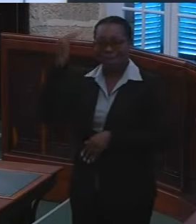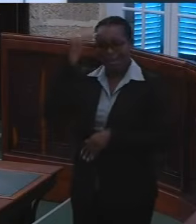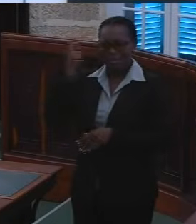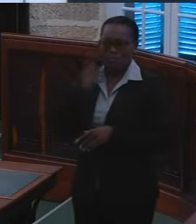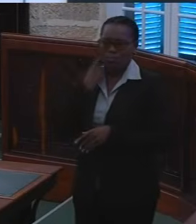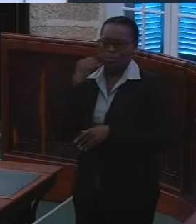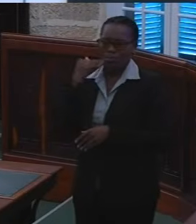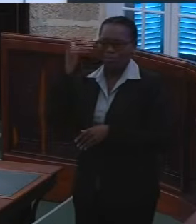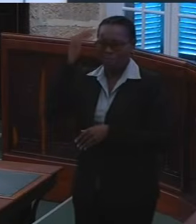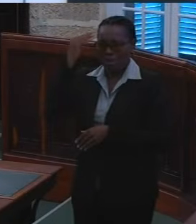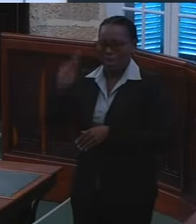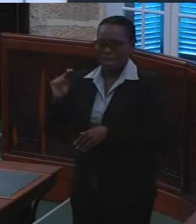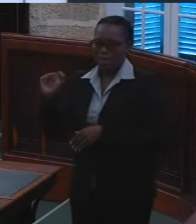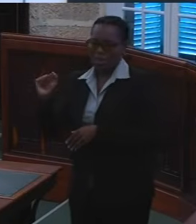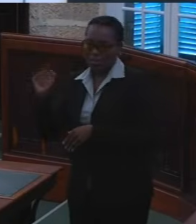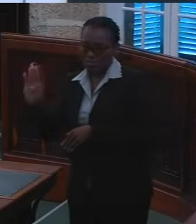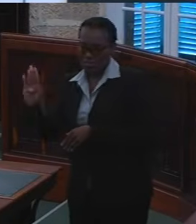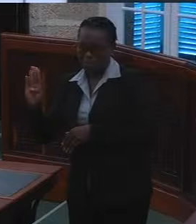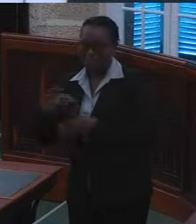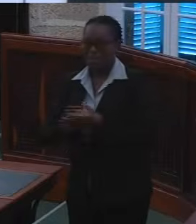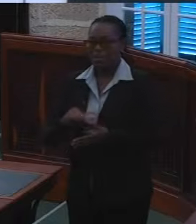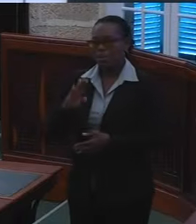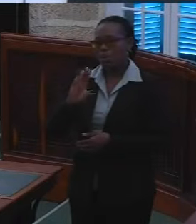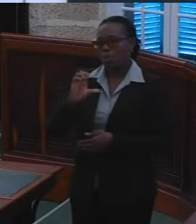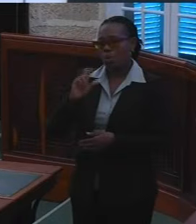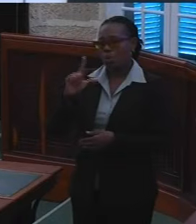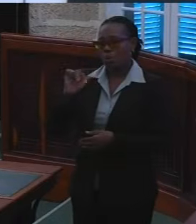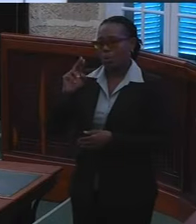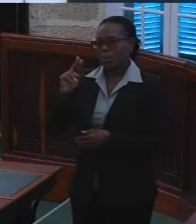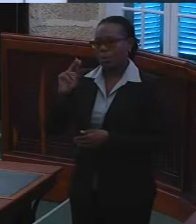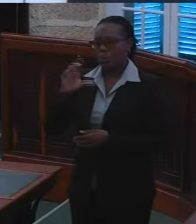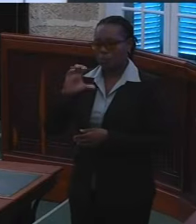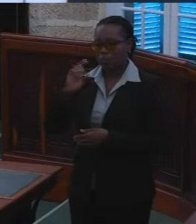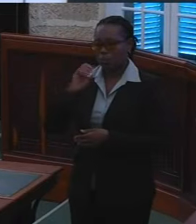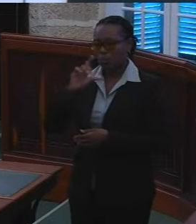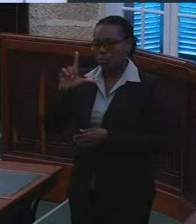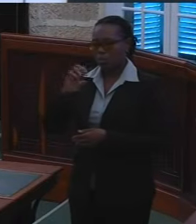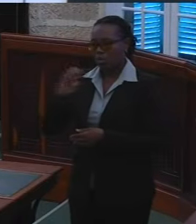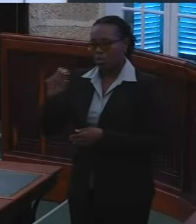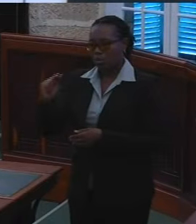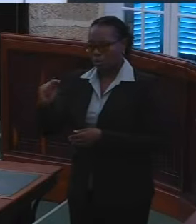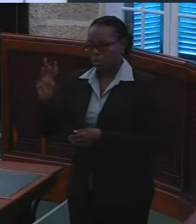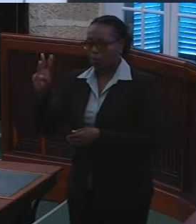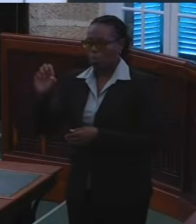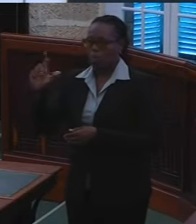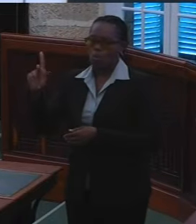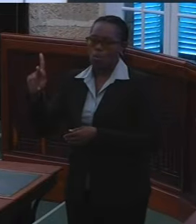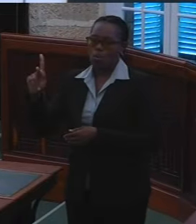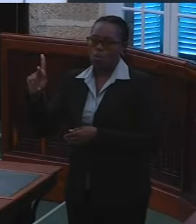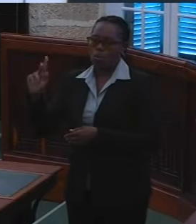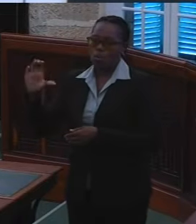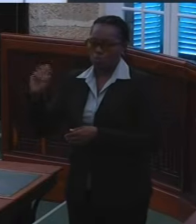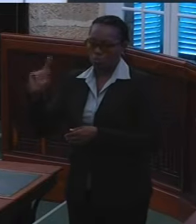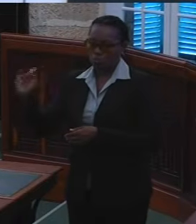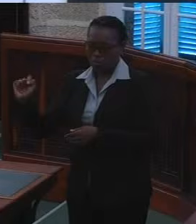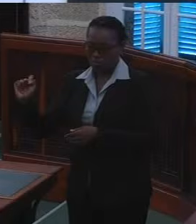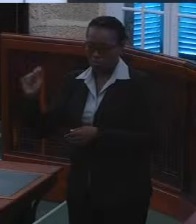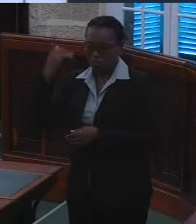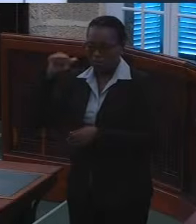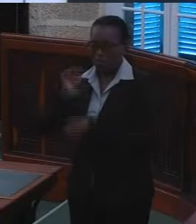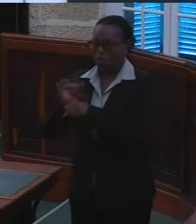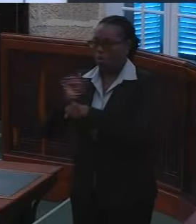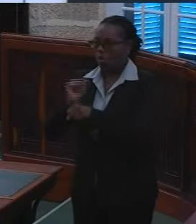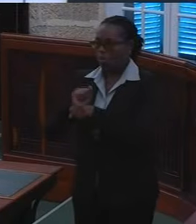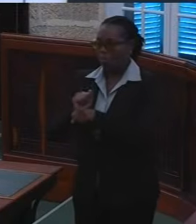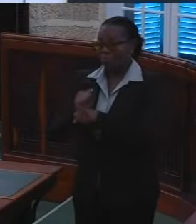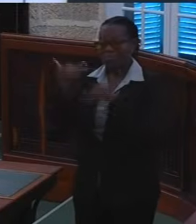National Assistance Board, Ms. Colleen Walcott, for her work. And on this particular bill, I must also